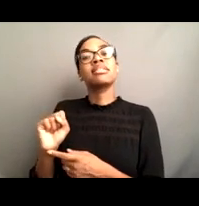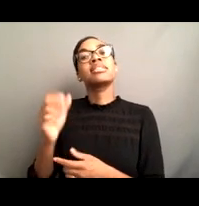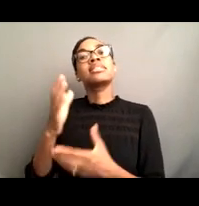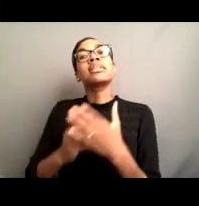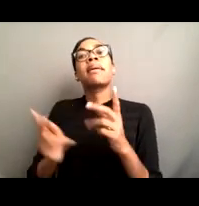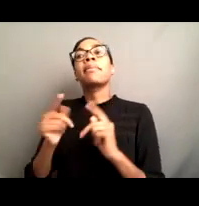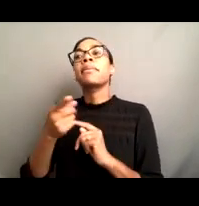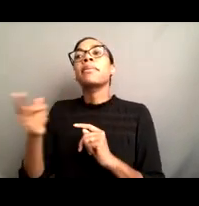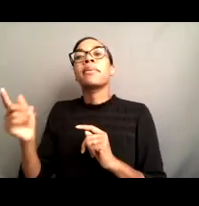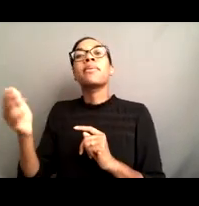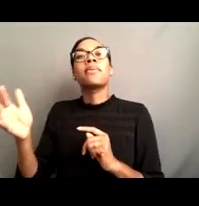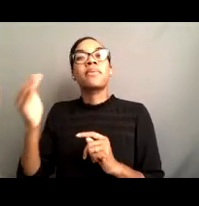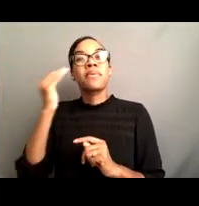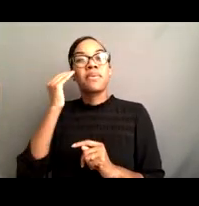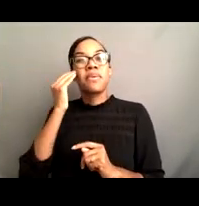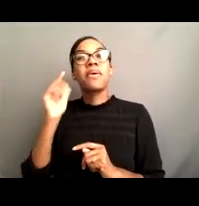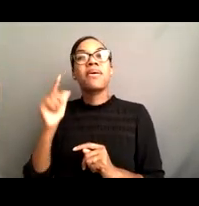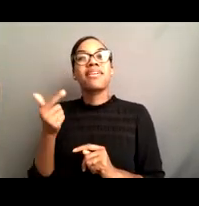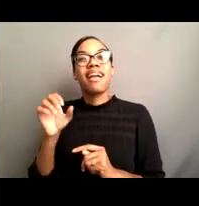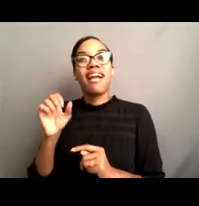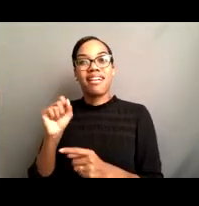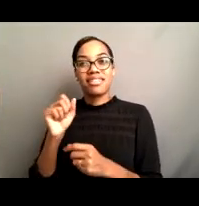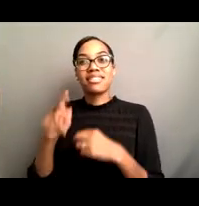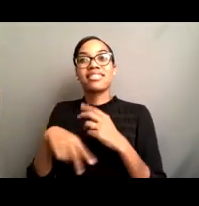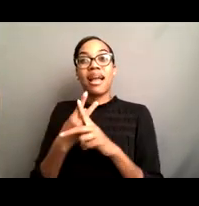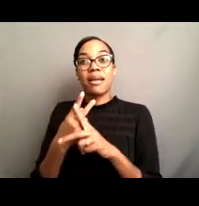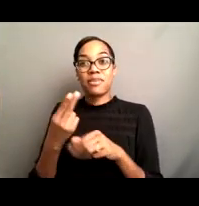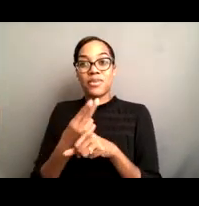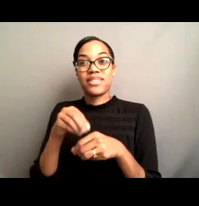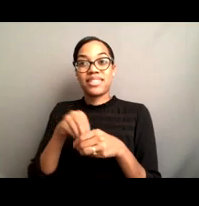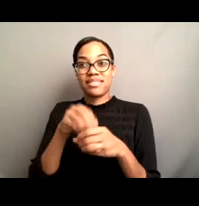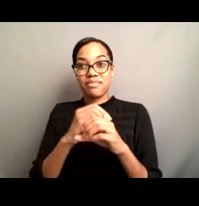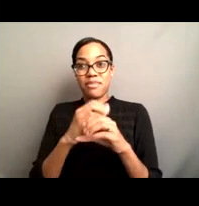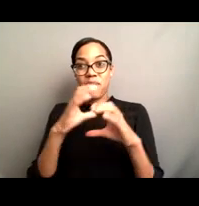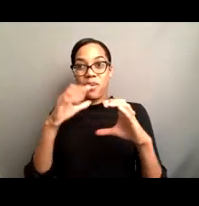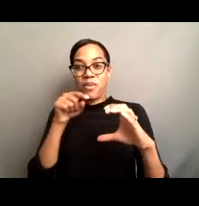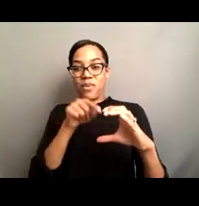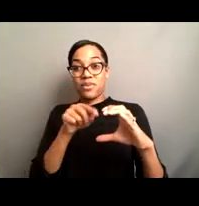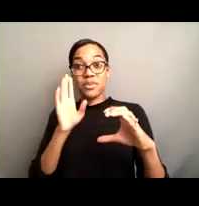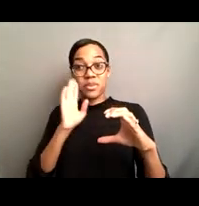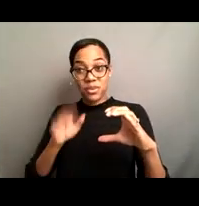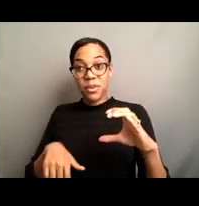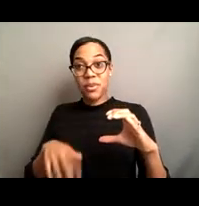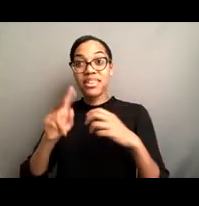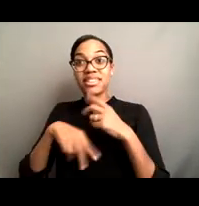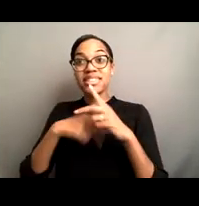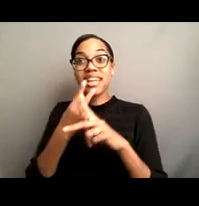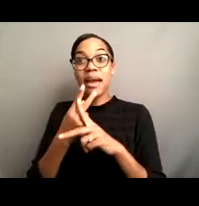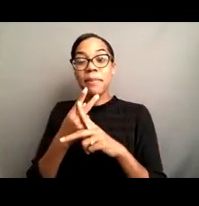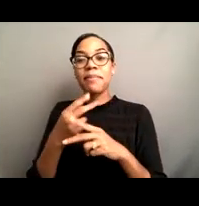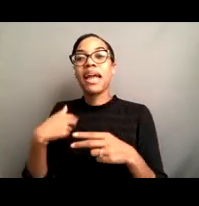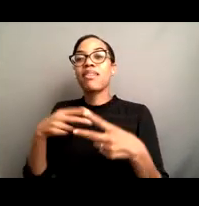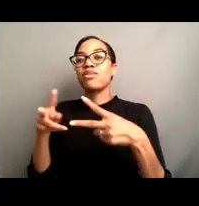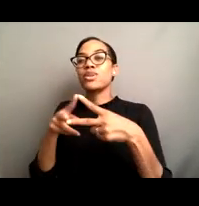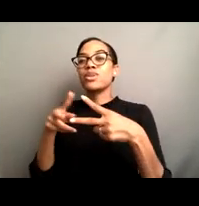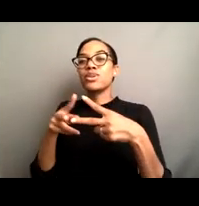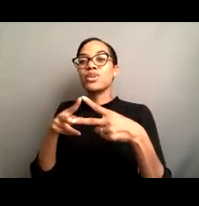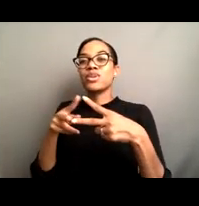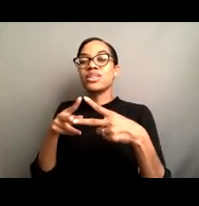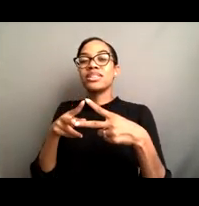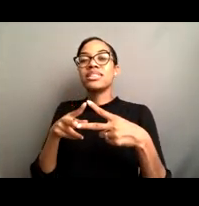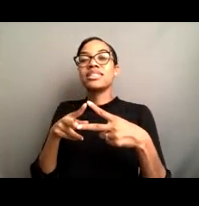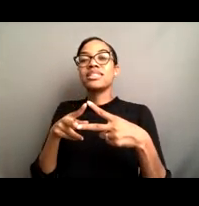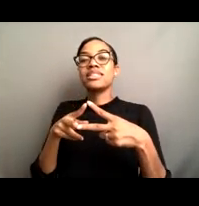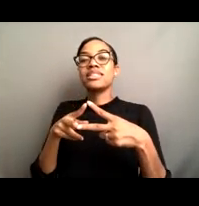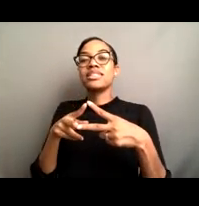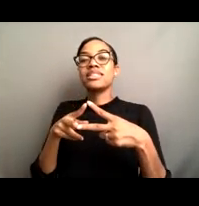it is. And maybe I'll pause for just a second, Nicole, to see if folks might guess. There's two gases we can put in the balloon. I can pause